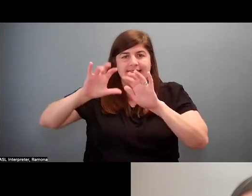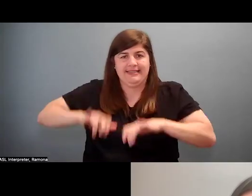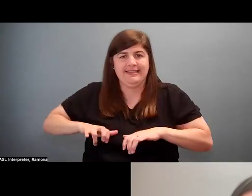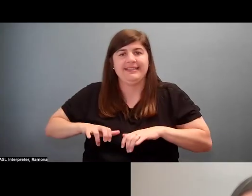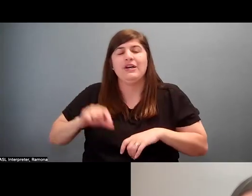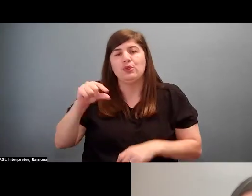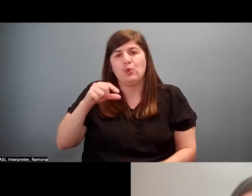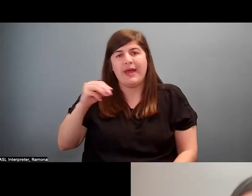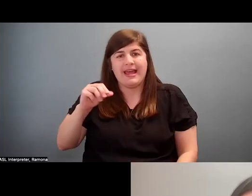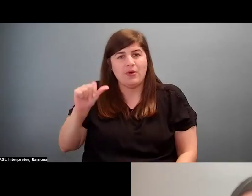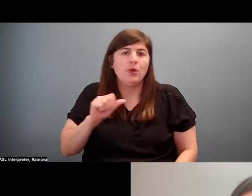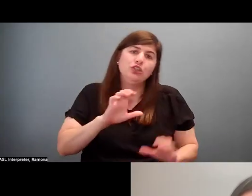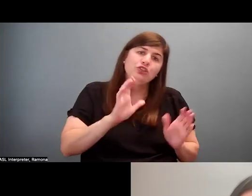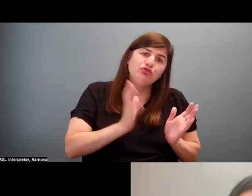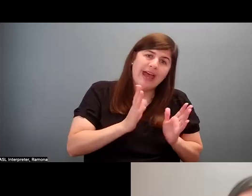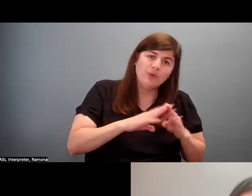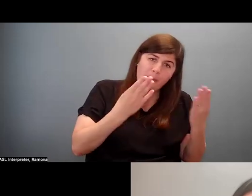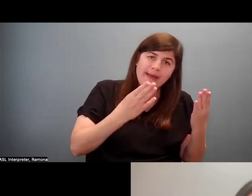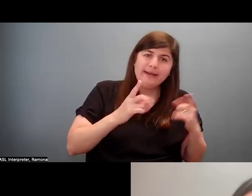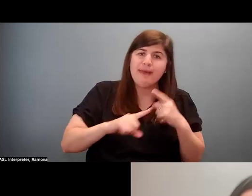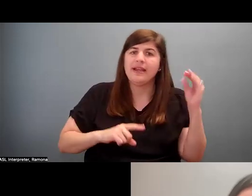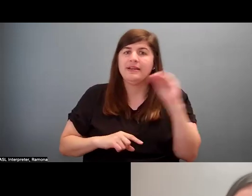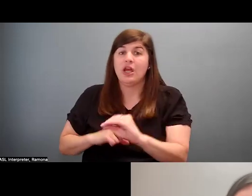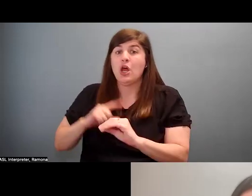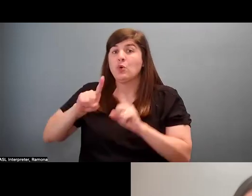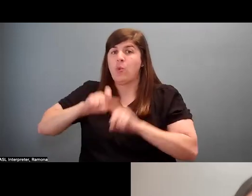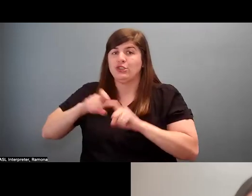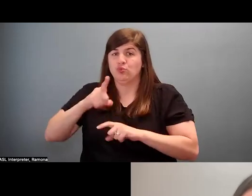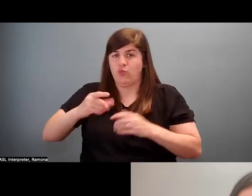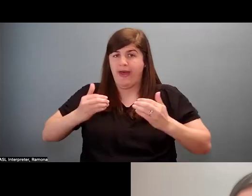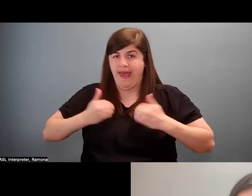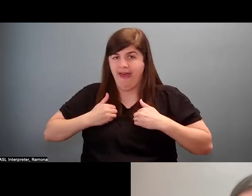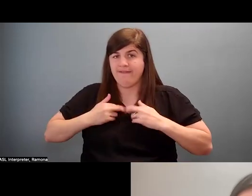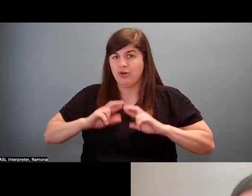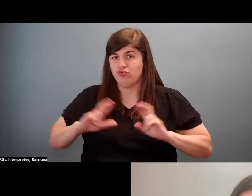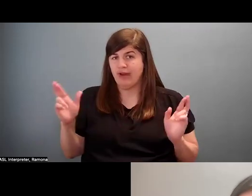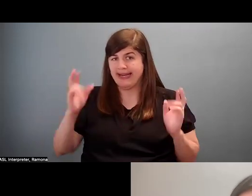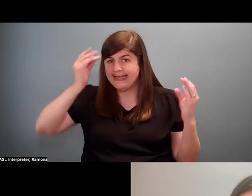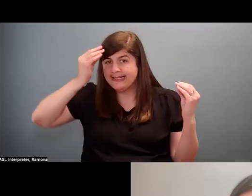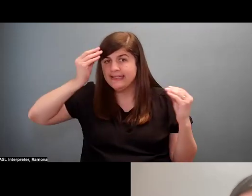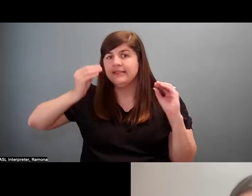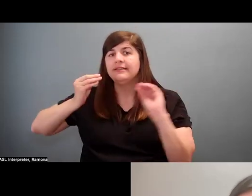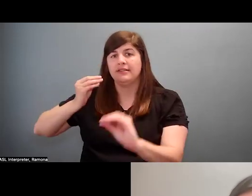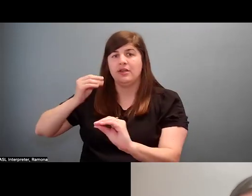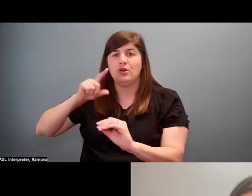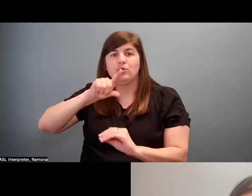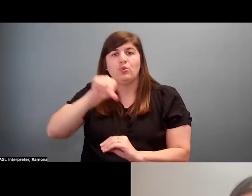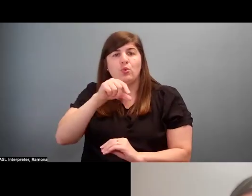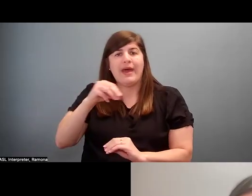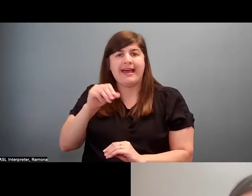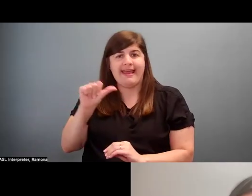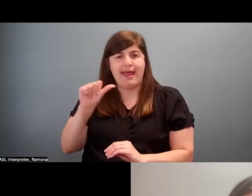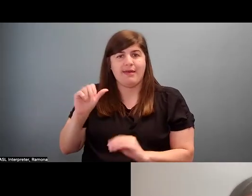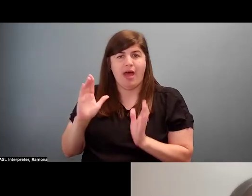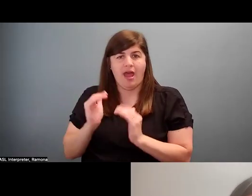bottom. The chat is open, but if you can put your questions that you have for Sara in the Q&A box, we will get through as